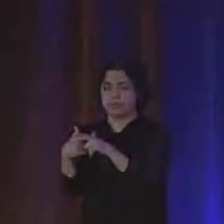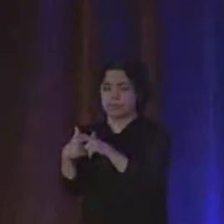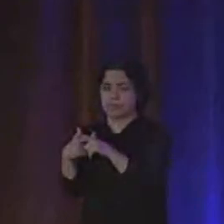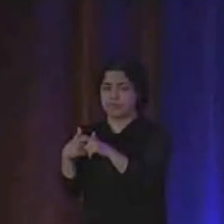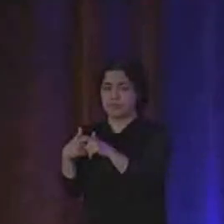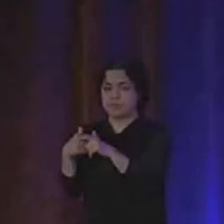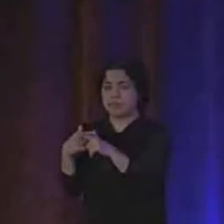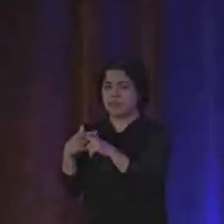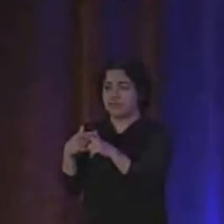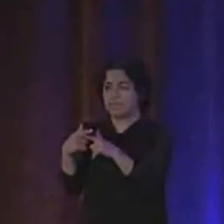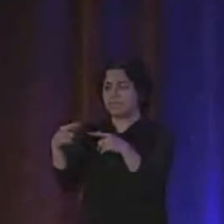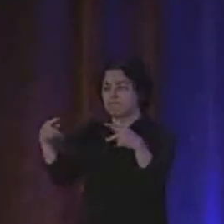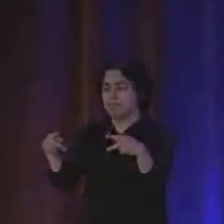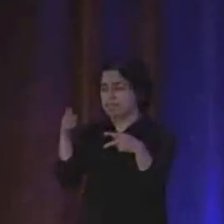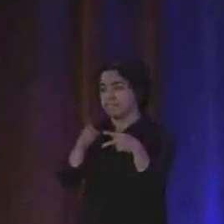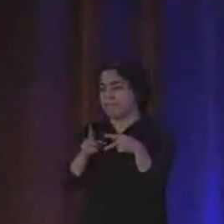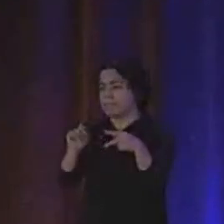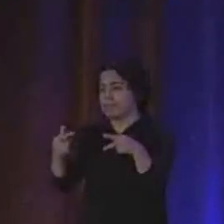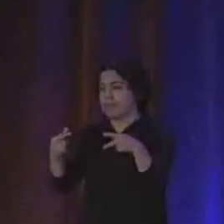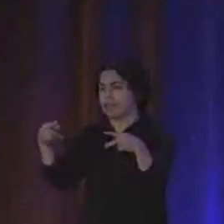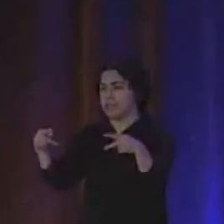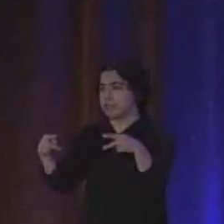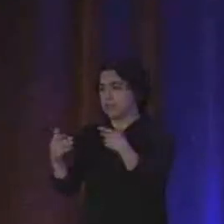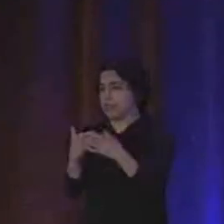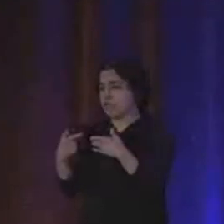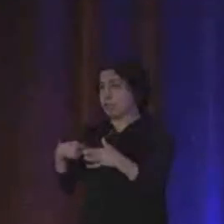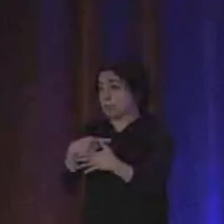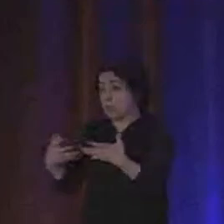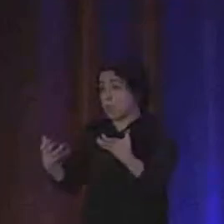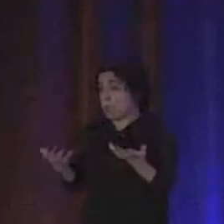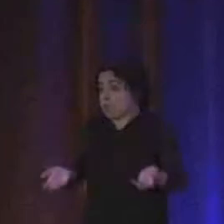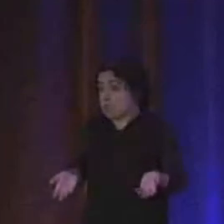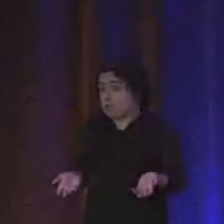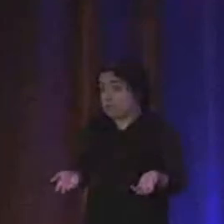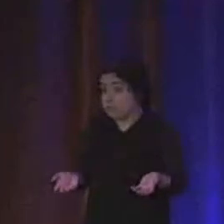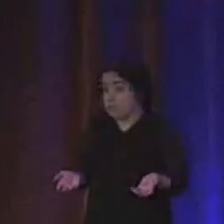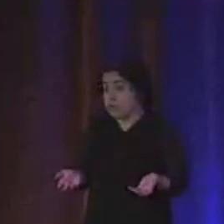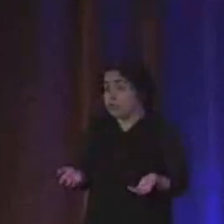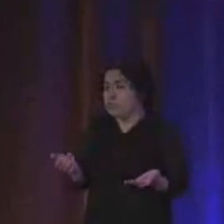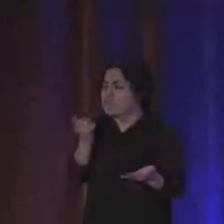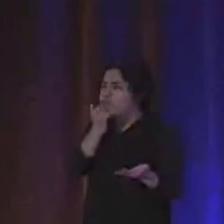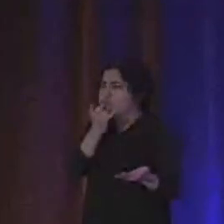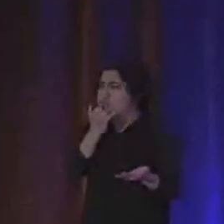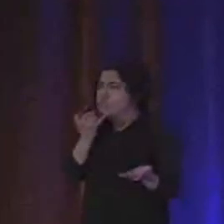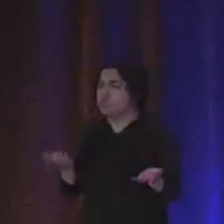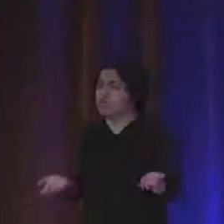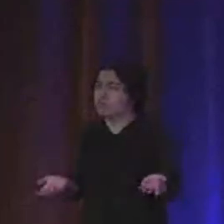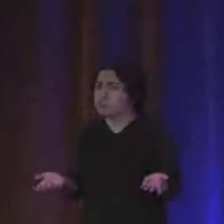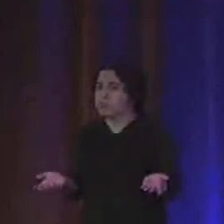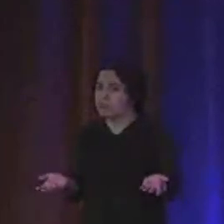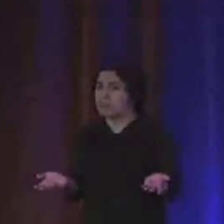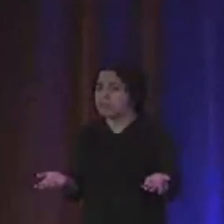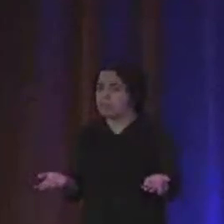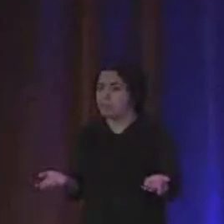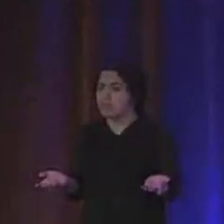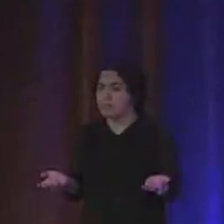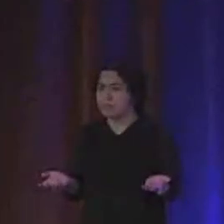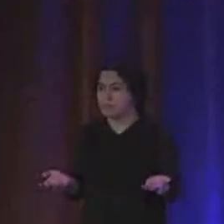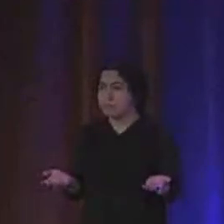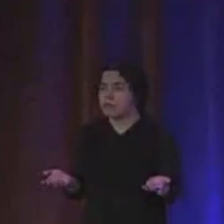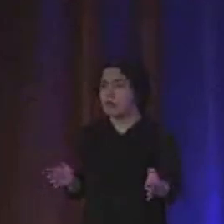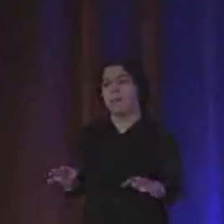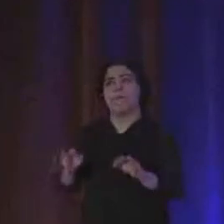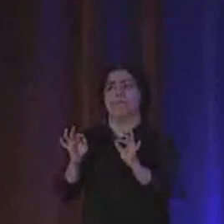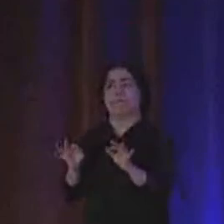tag we want into this component. What could go wrong? Because then